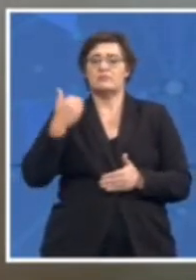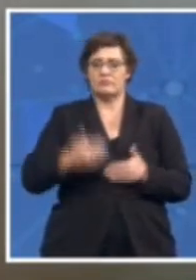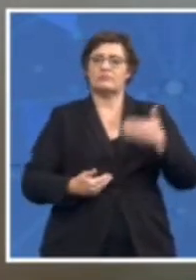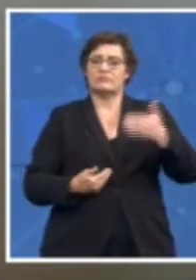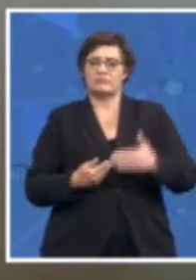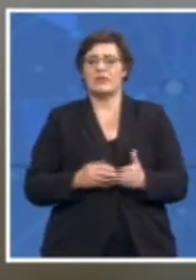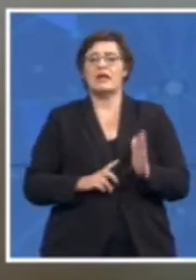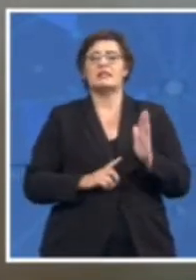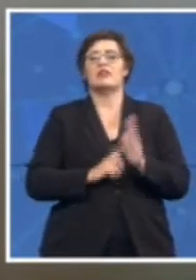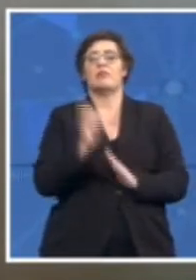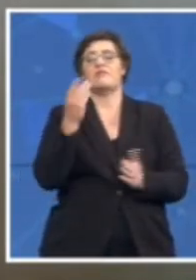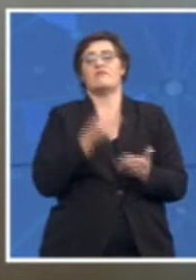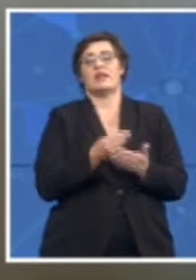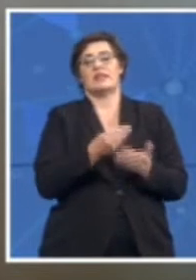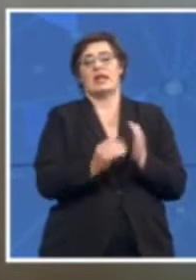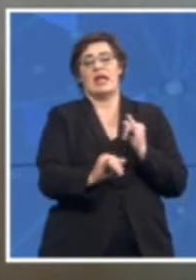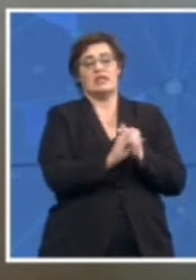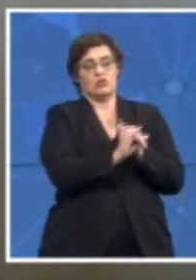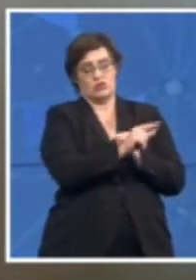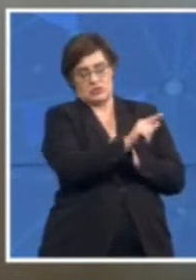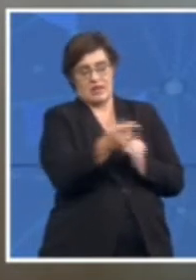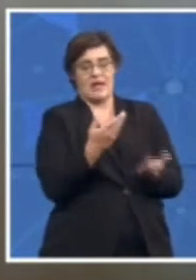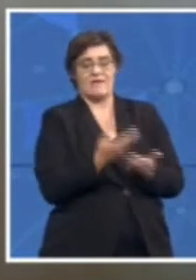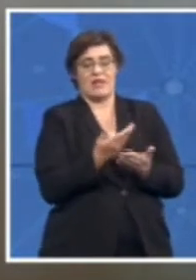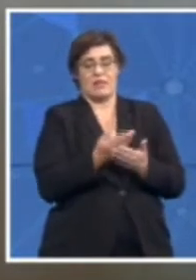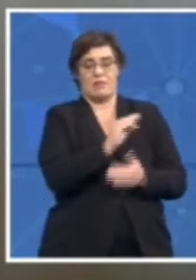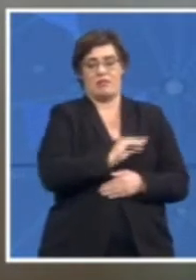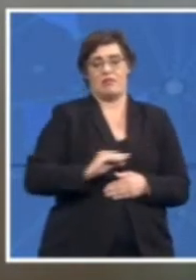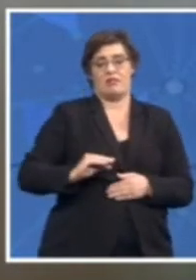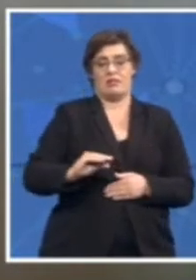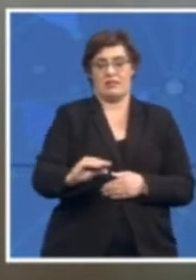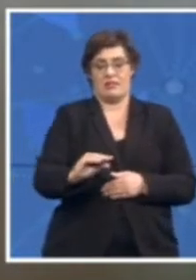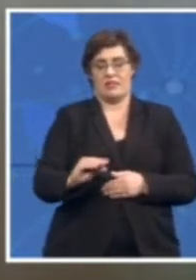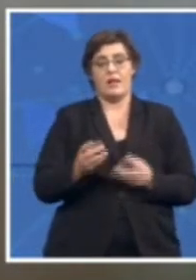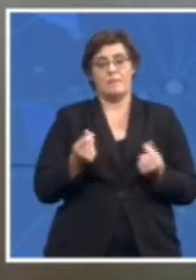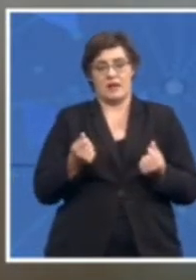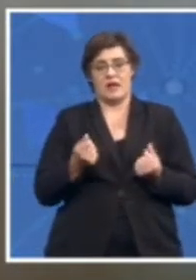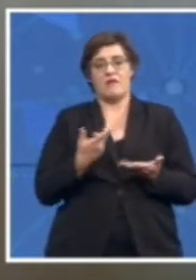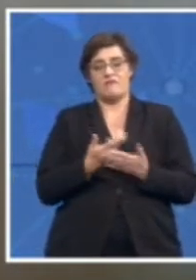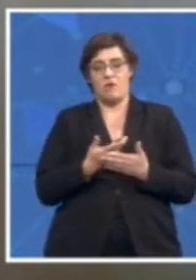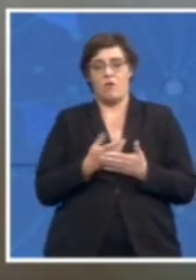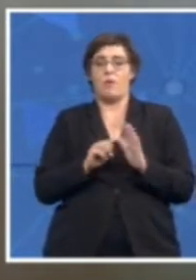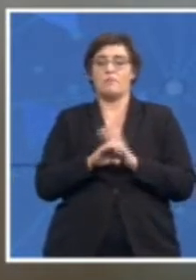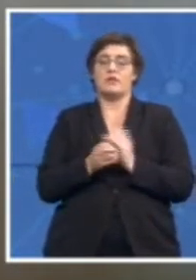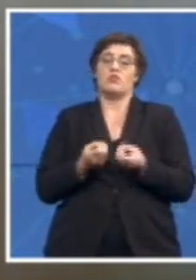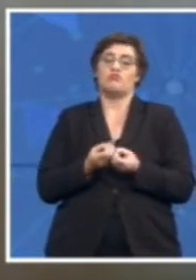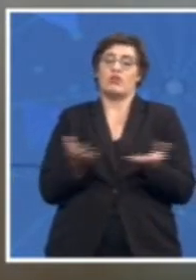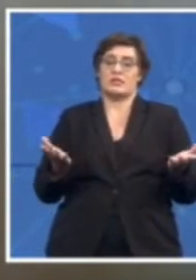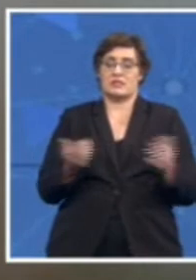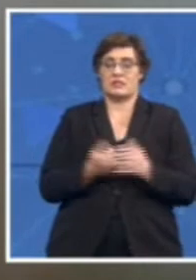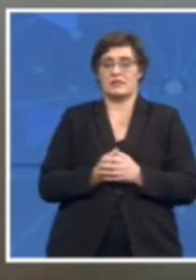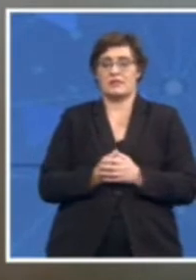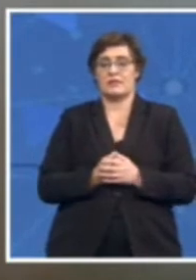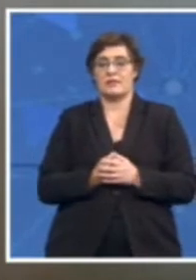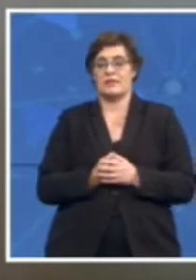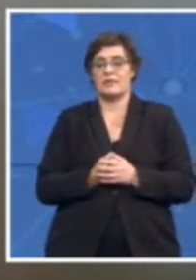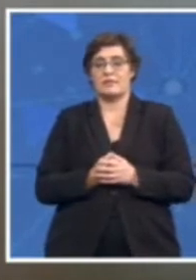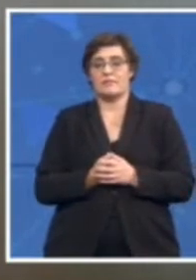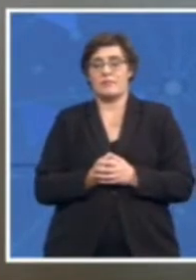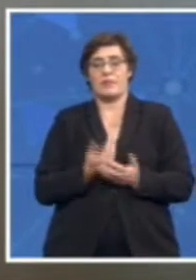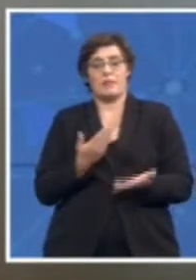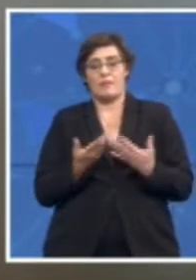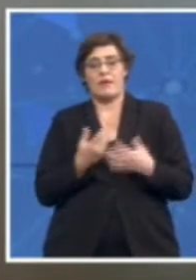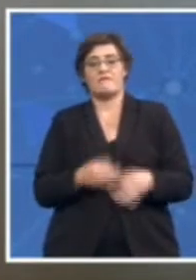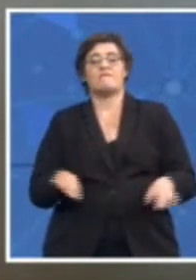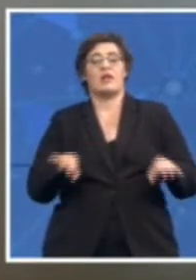make available these amounts through media releases, but maybe there's value in just publishing